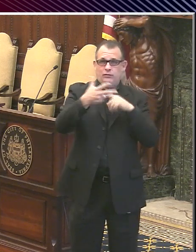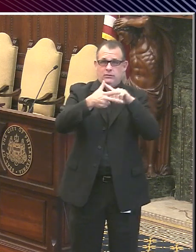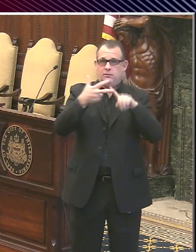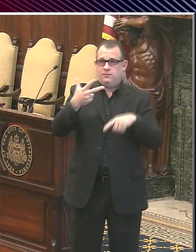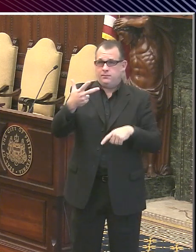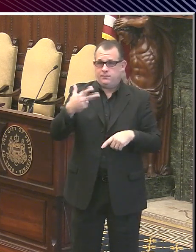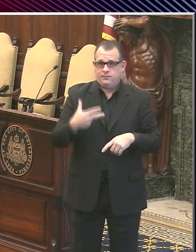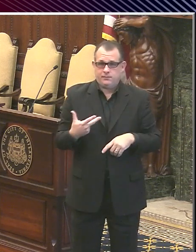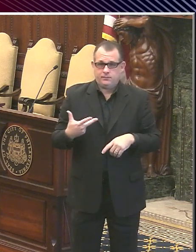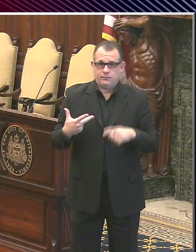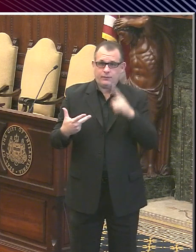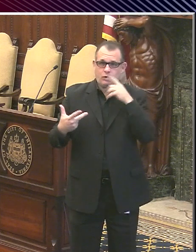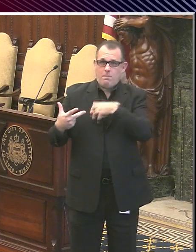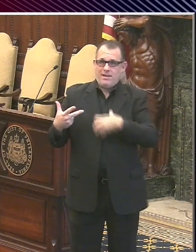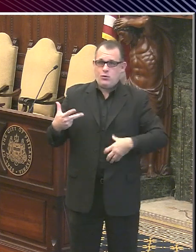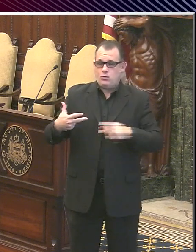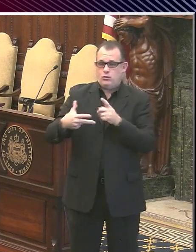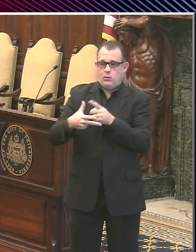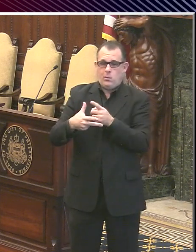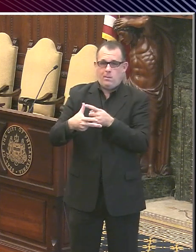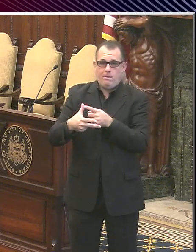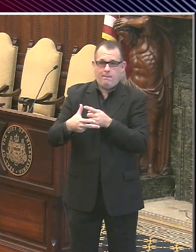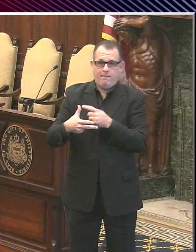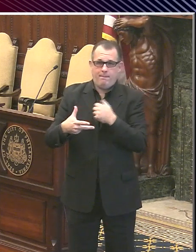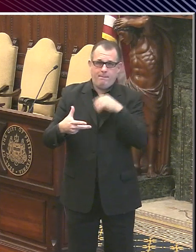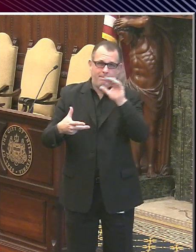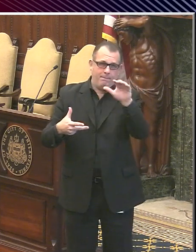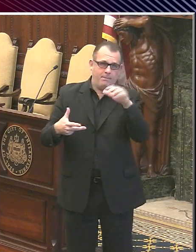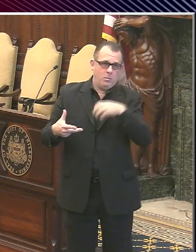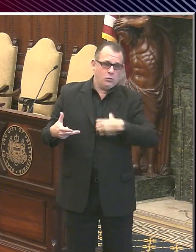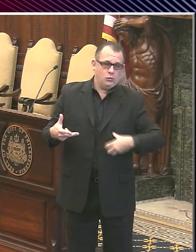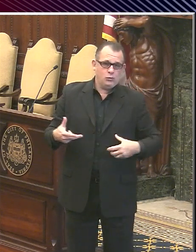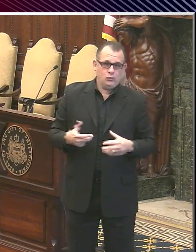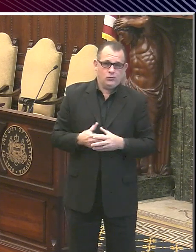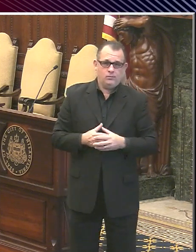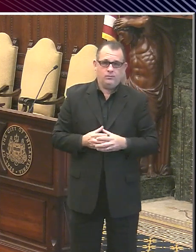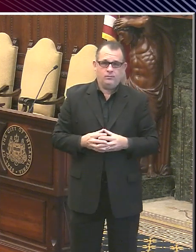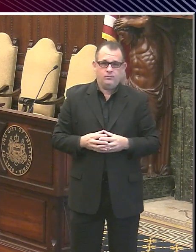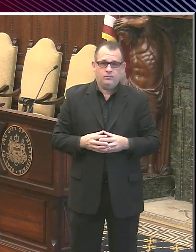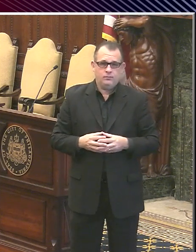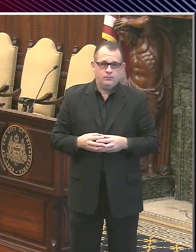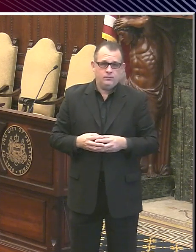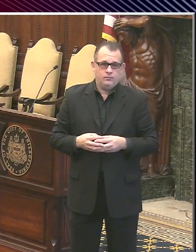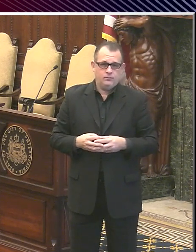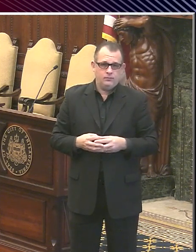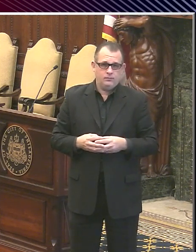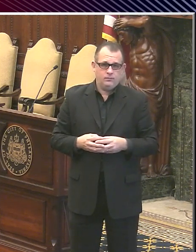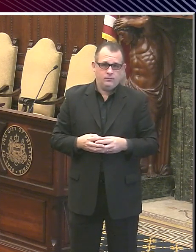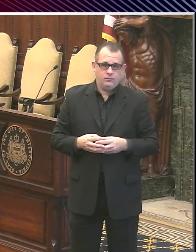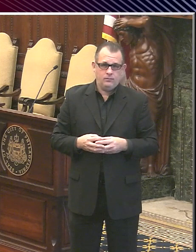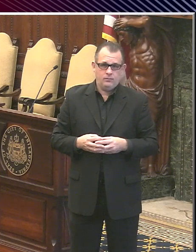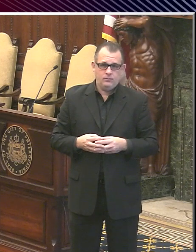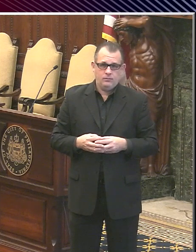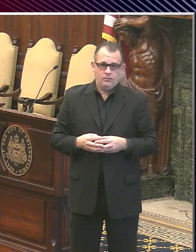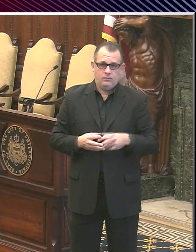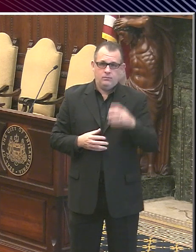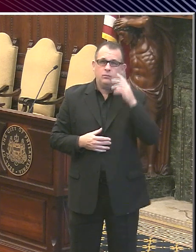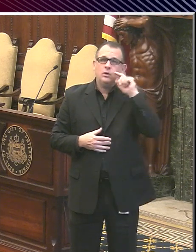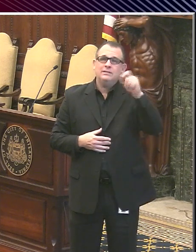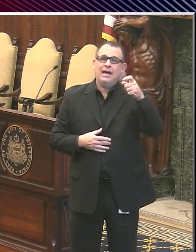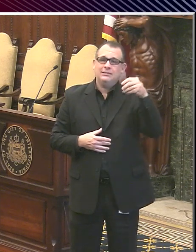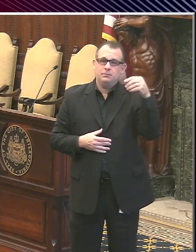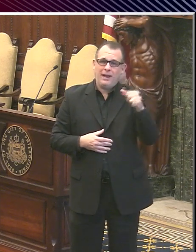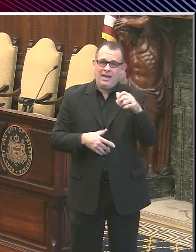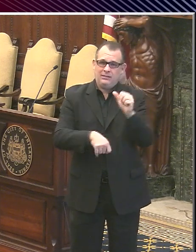is for Mayor Kenny. Mayor, you have the security of a taxpayer-funded job, and obviously the news that